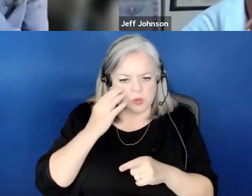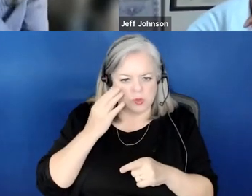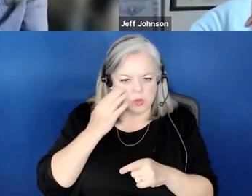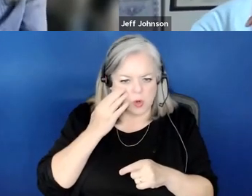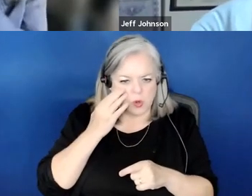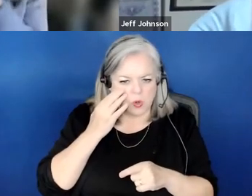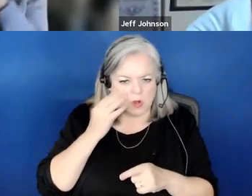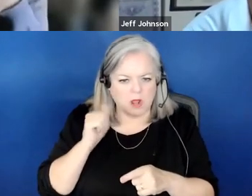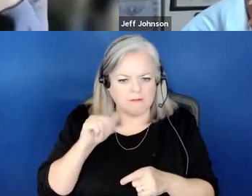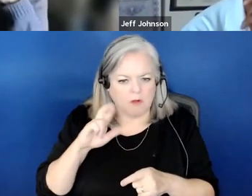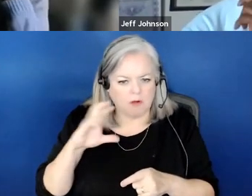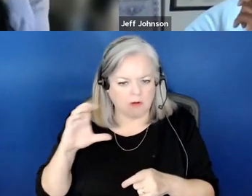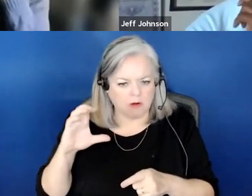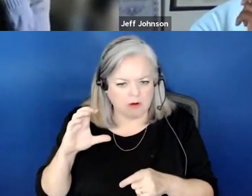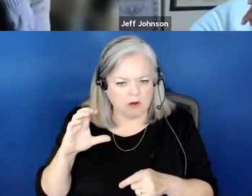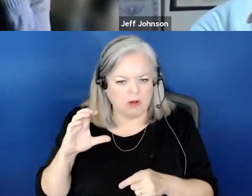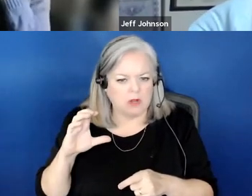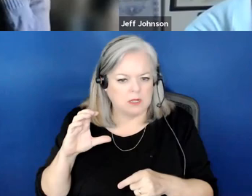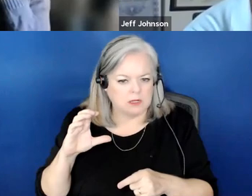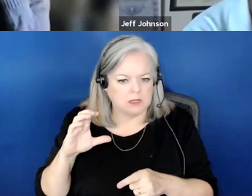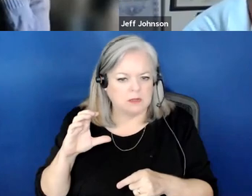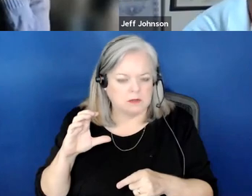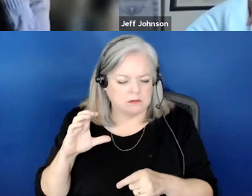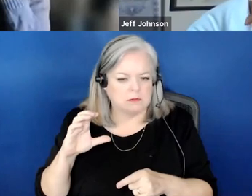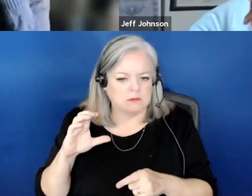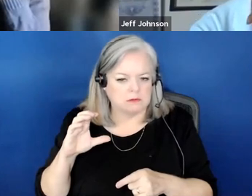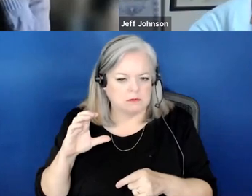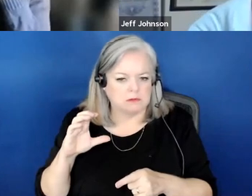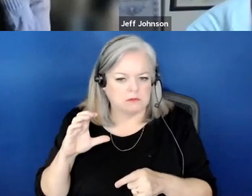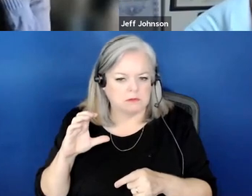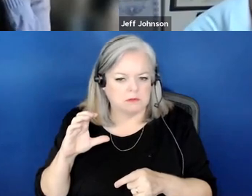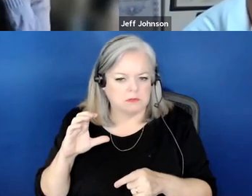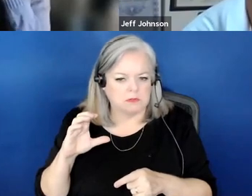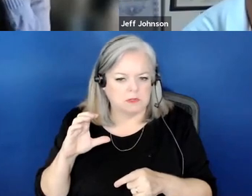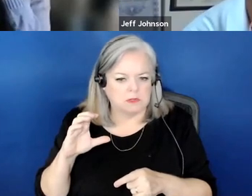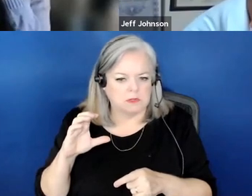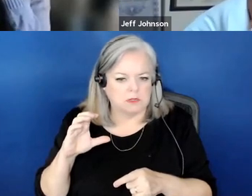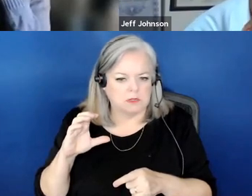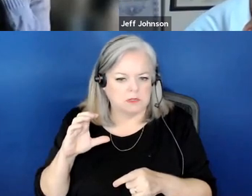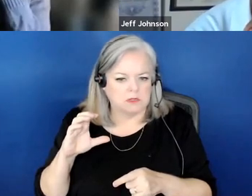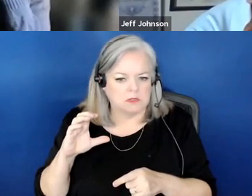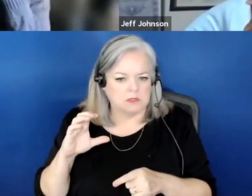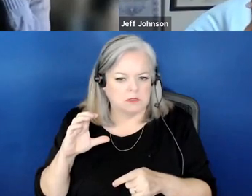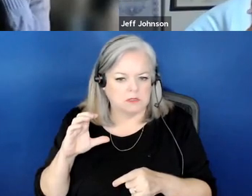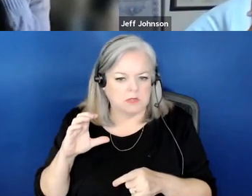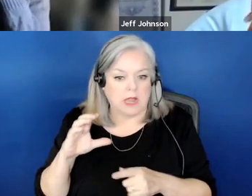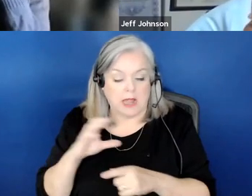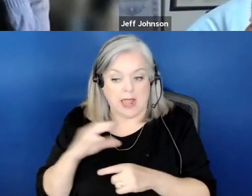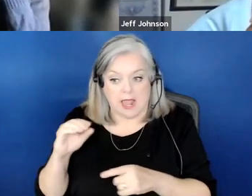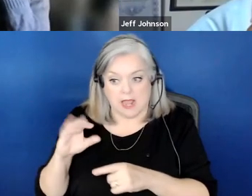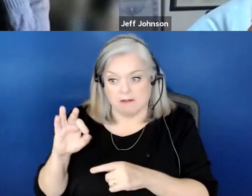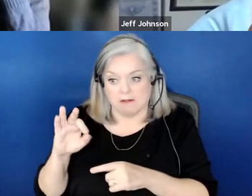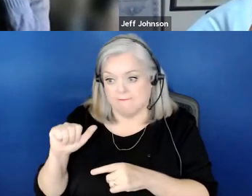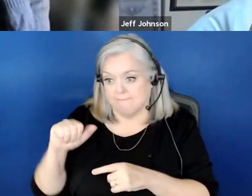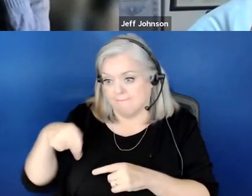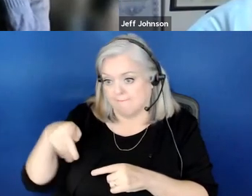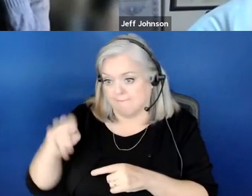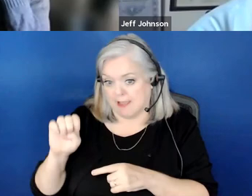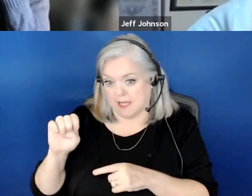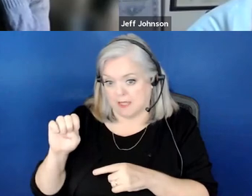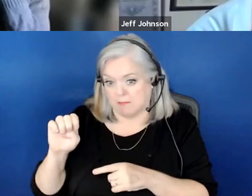they put in the chat on SAPE on Self